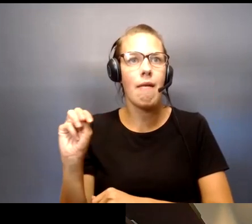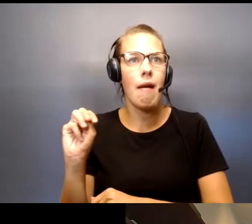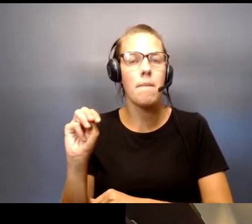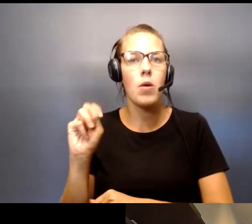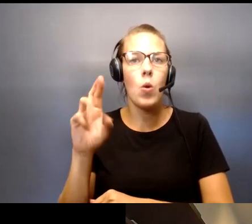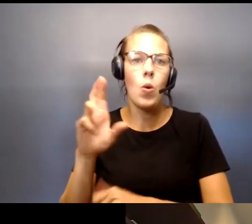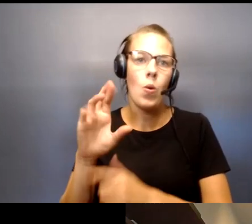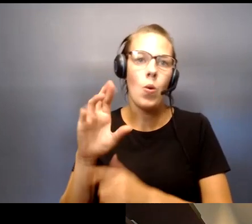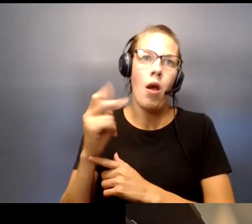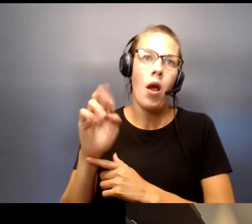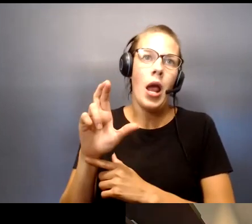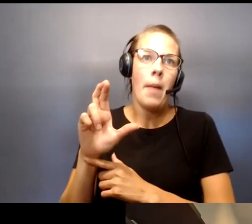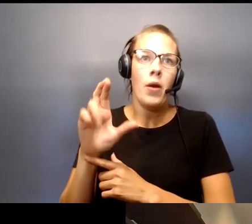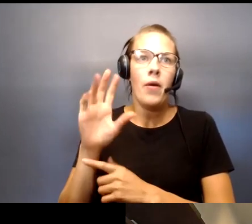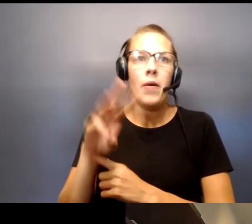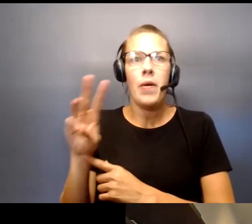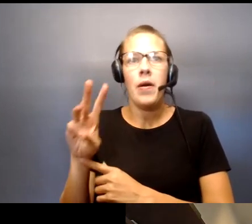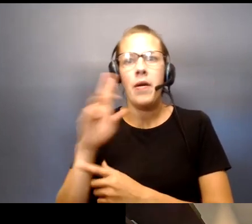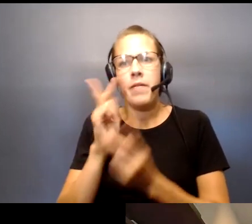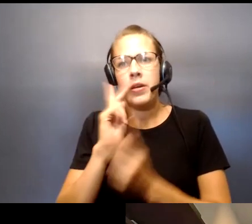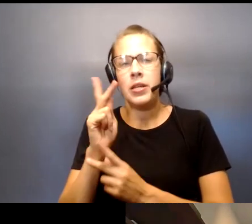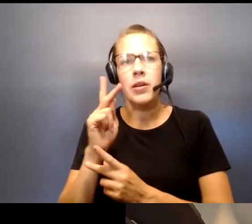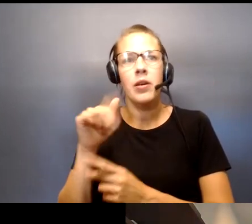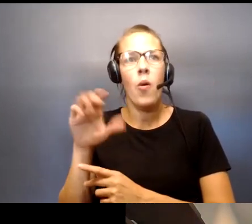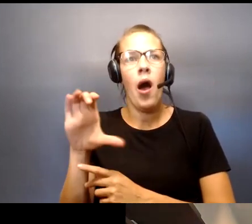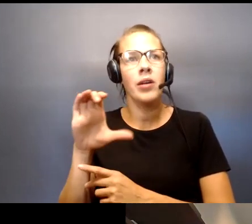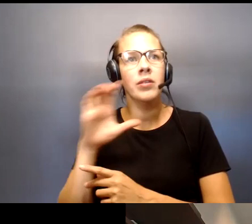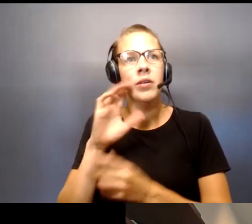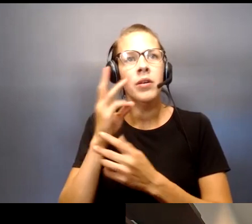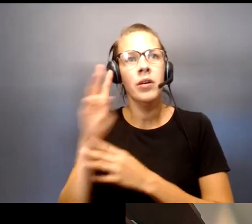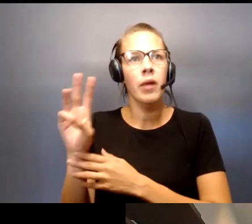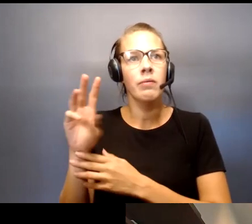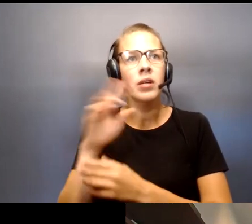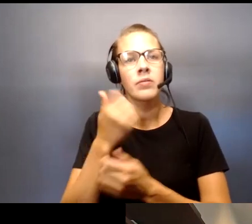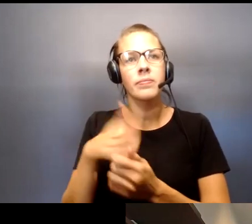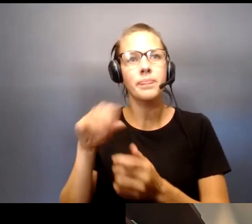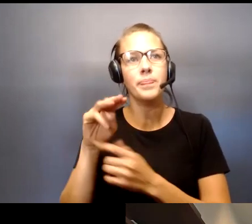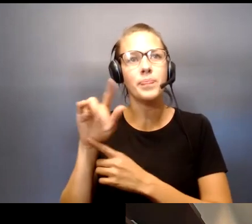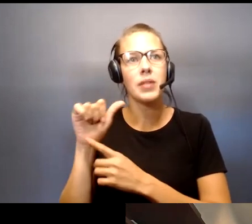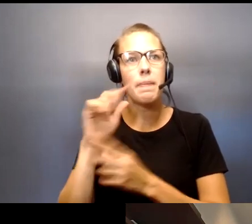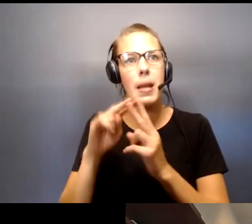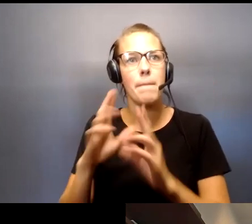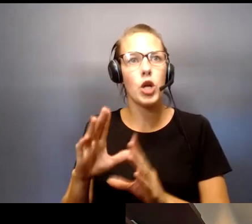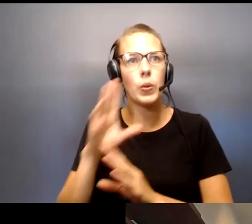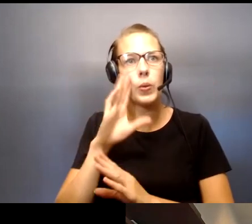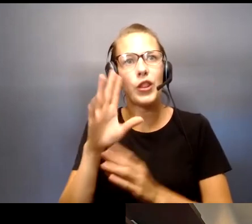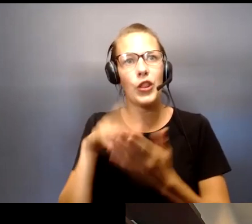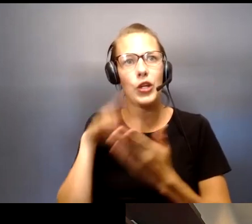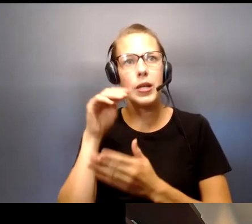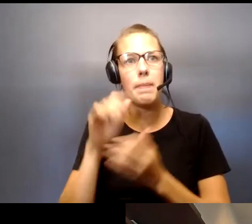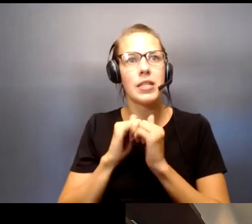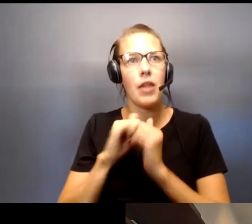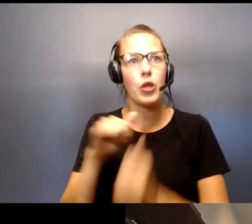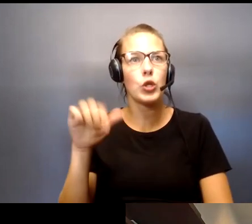the Chamber's website, visit Quad Cities website, any one of our media partners, you're going to learn all about Together